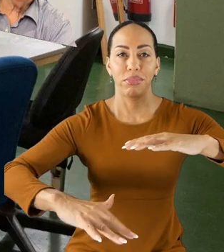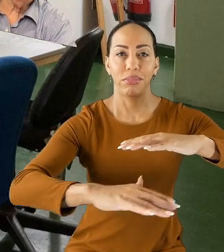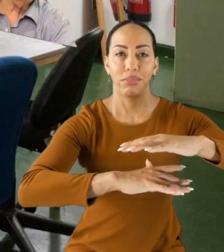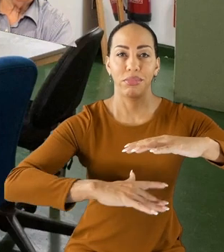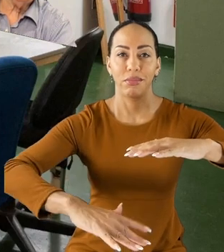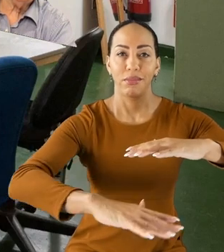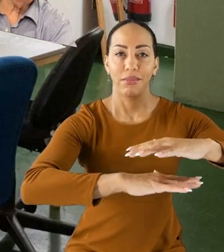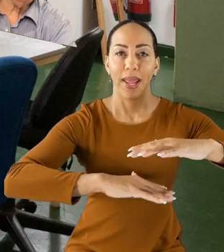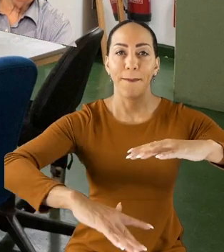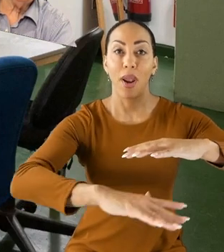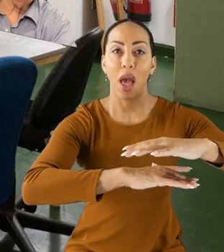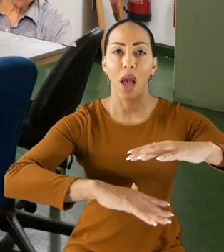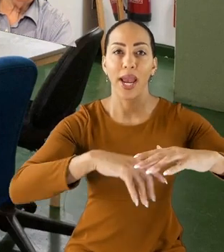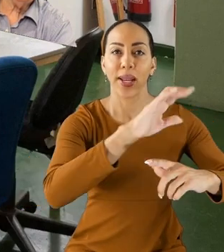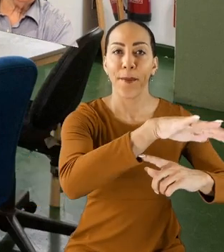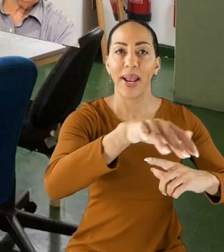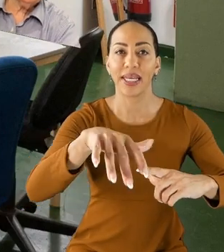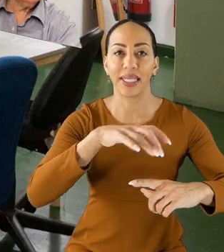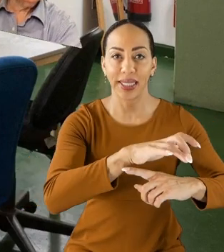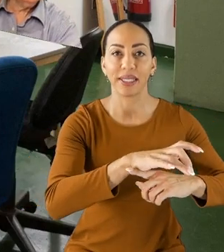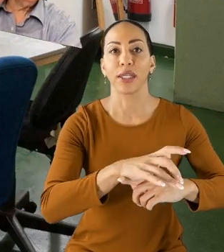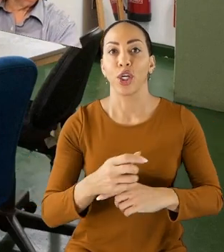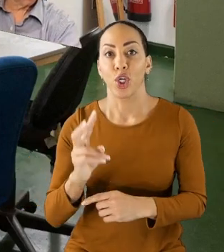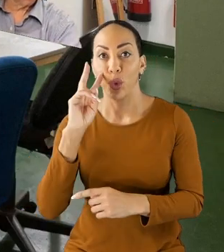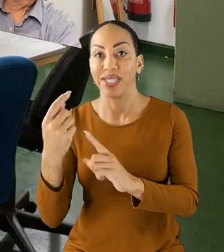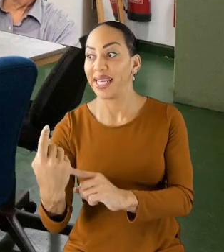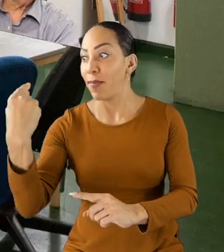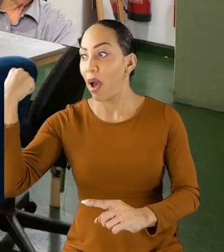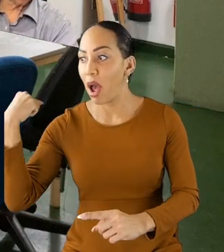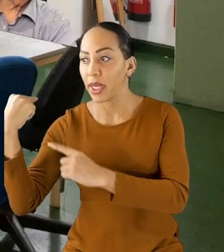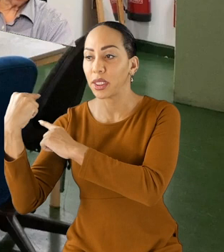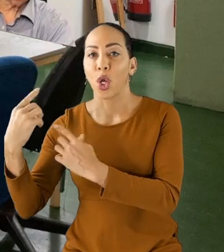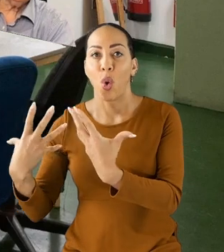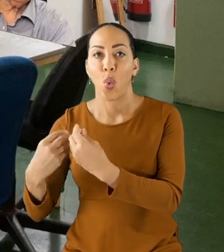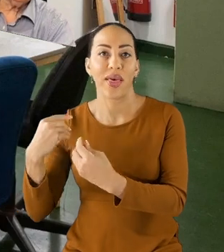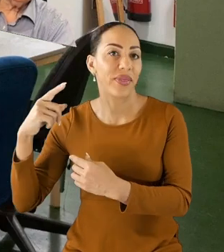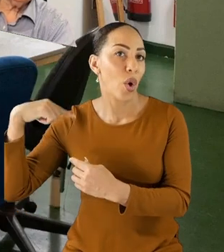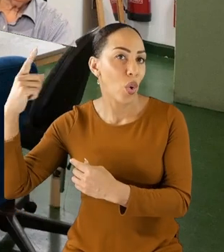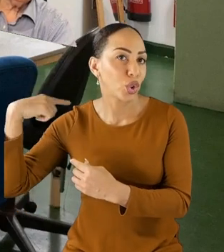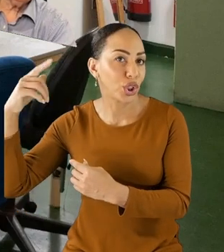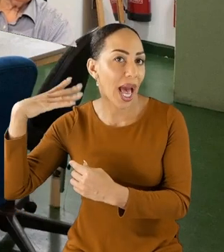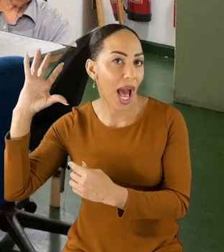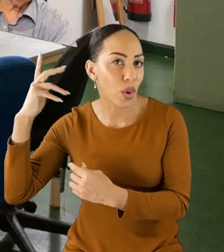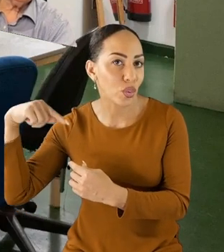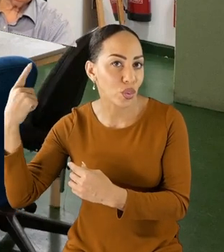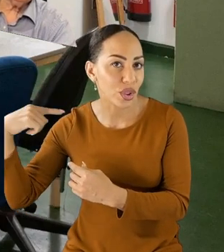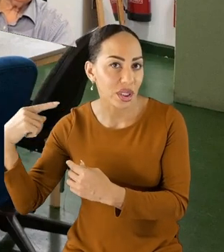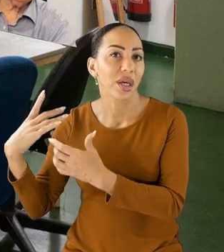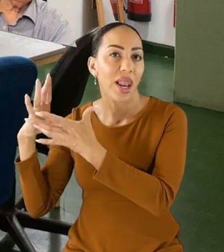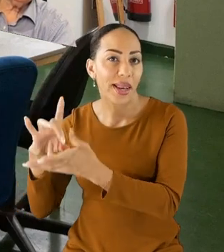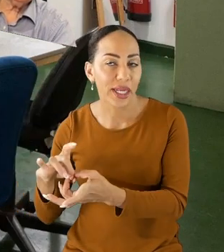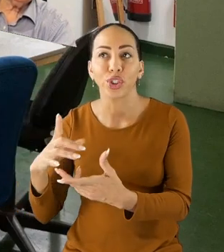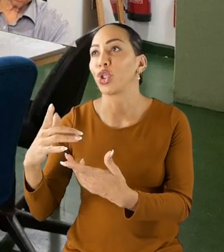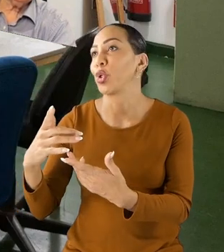with sound and embedded audio description, kind of present in their fullness. So you see the performer both performing themselves